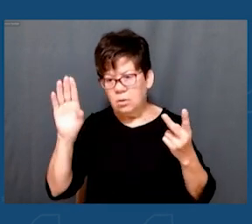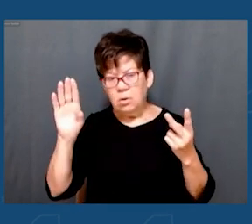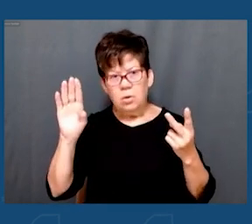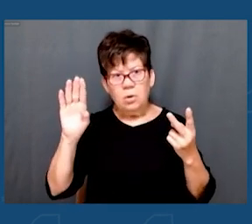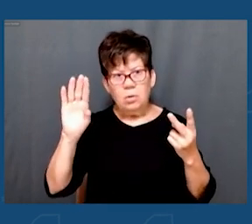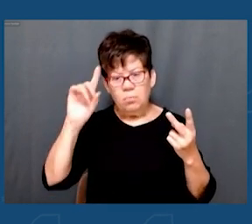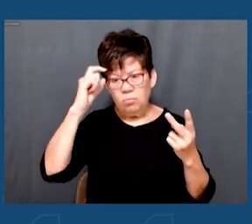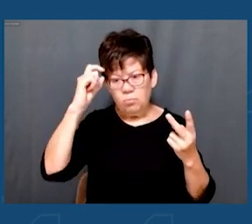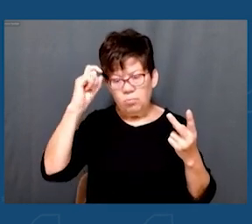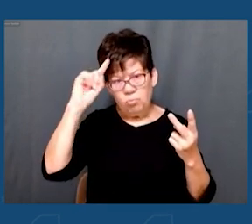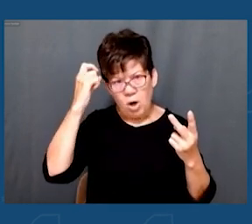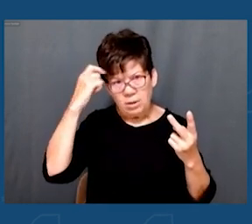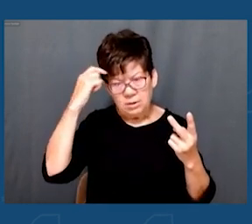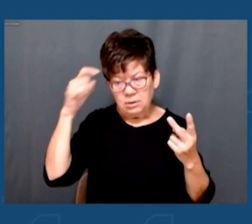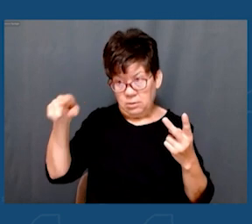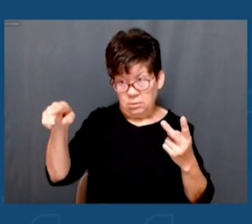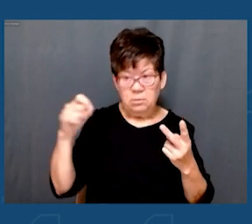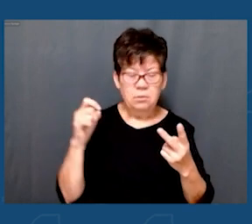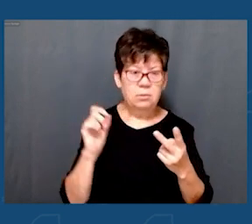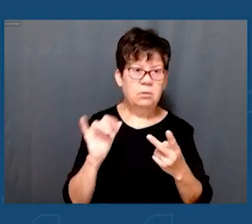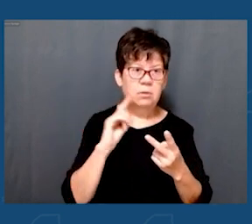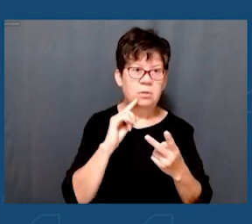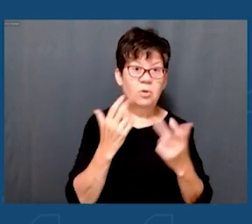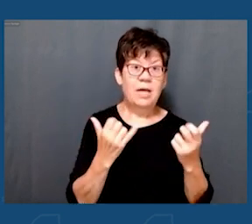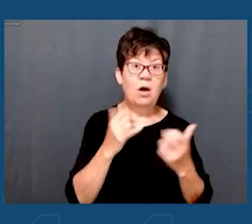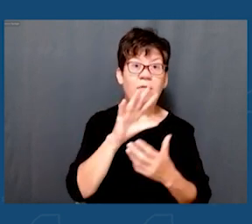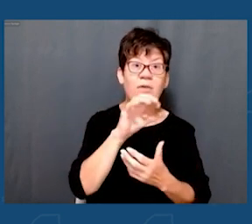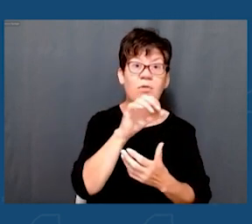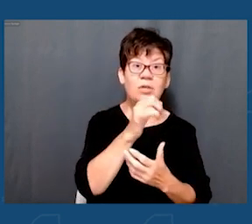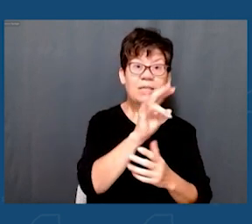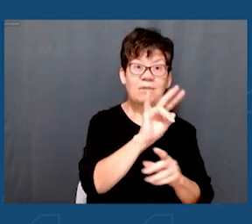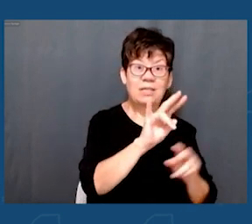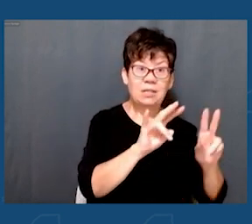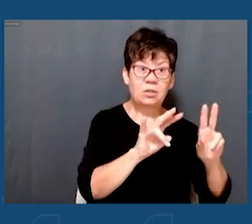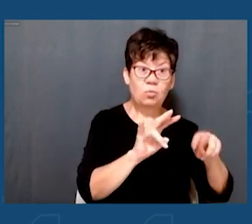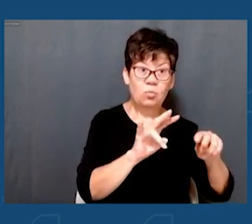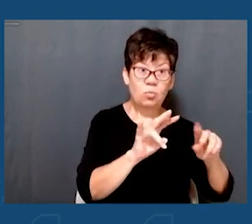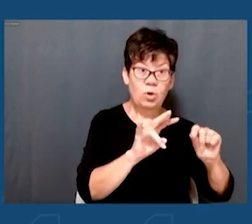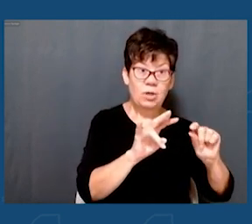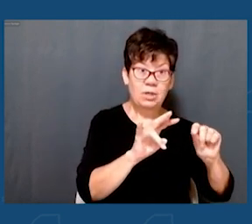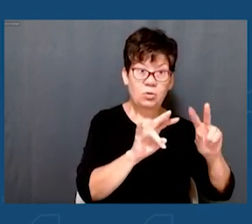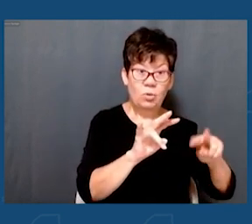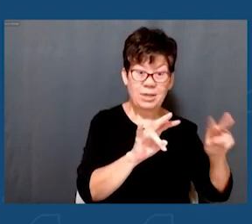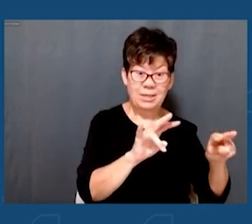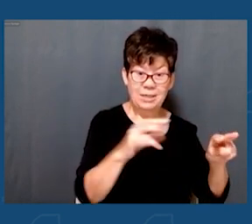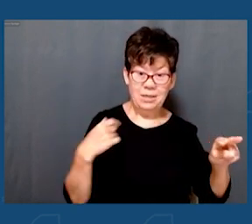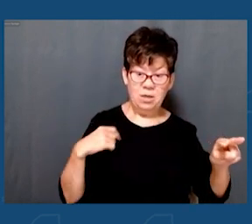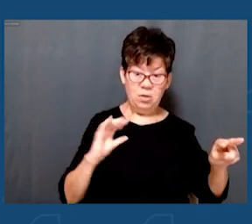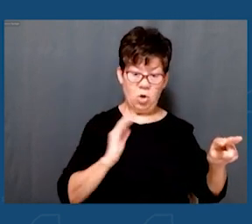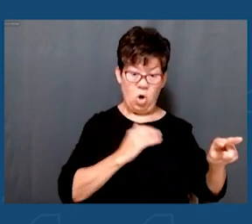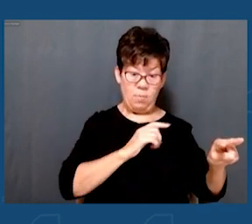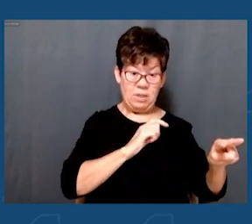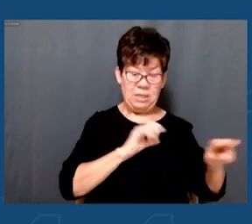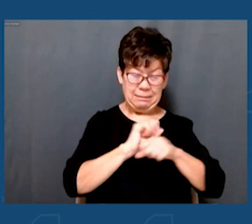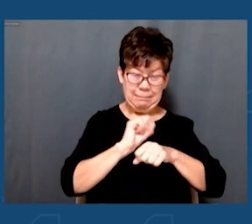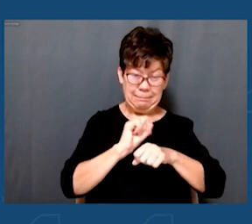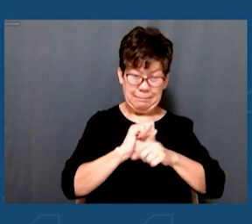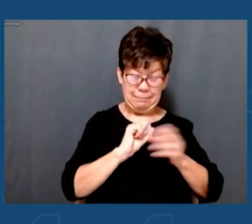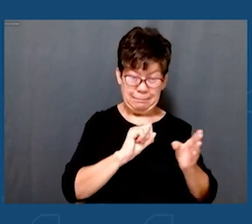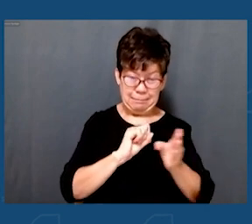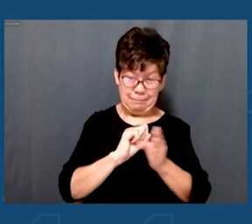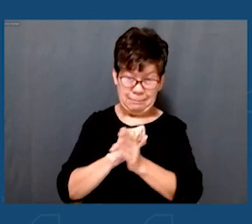happening. And now we went from 517 guns in 2020 because of this intentional effort to 1,429